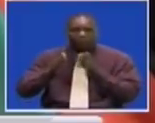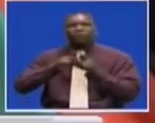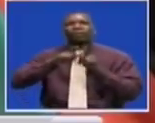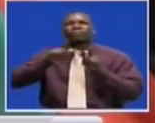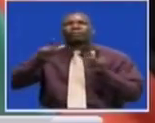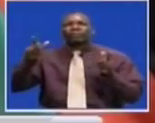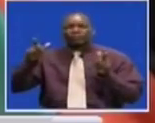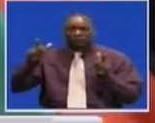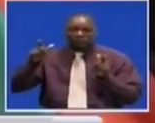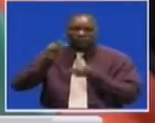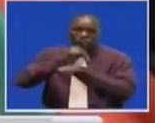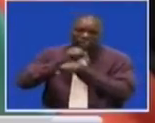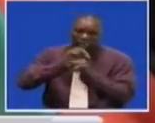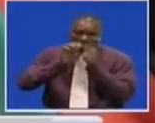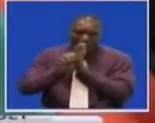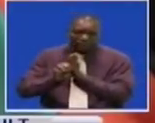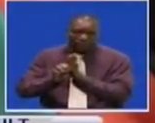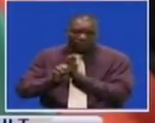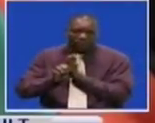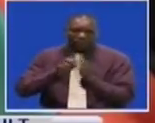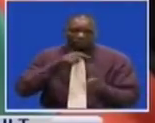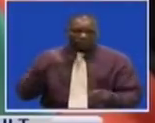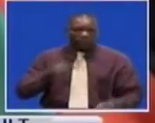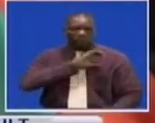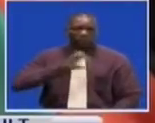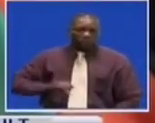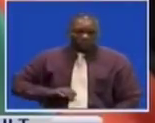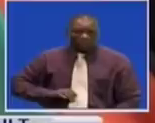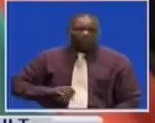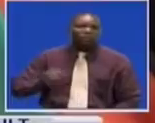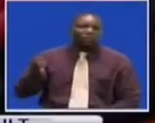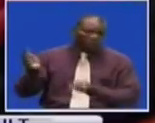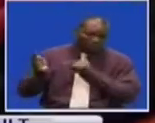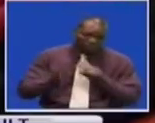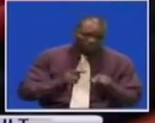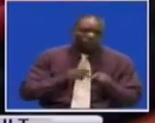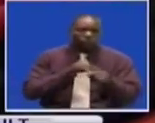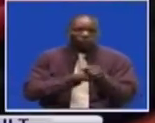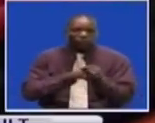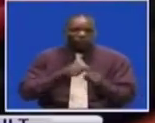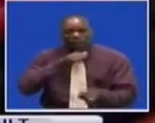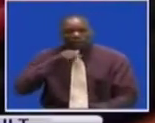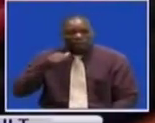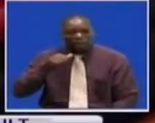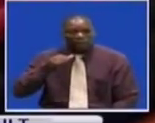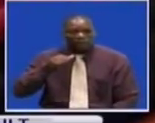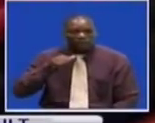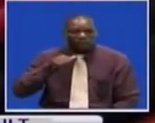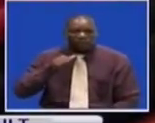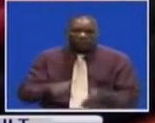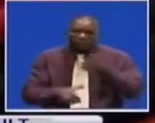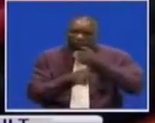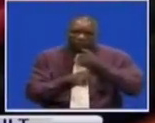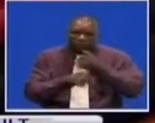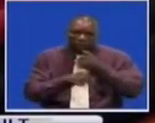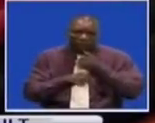like the Chinese company that is coming in agriculture. And acting Provincial Deputy Permanent Secretary